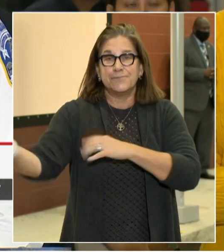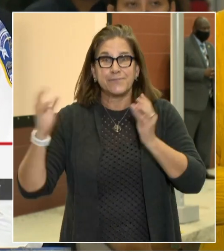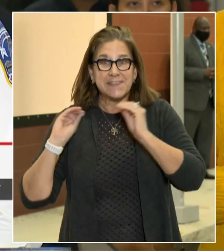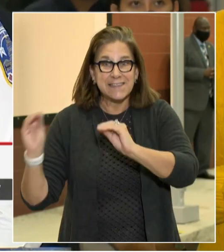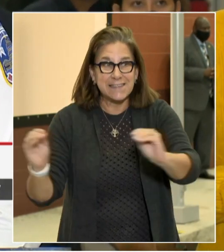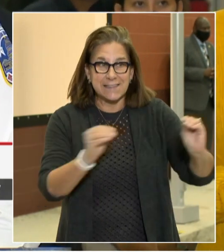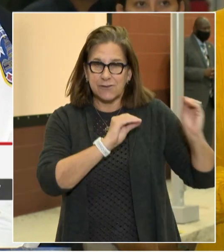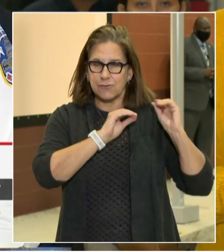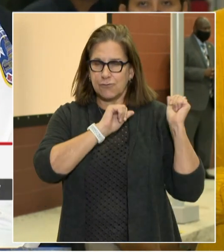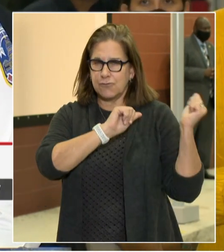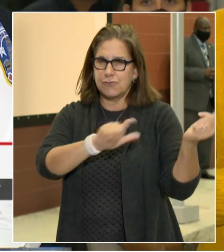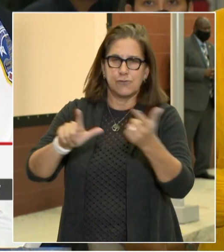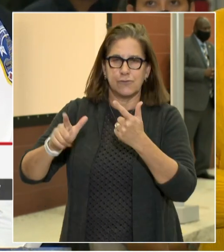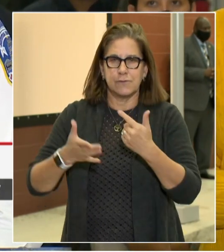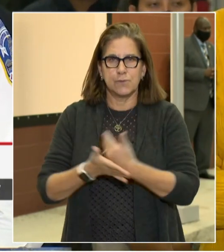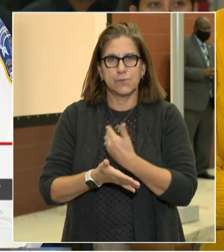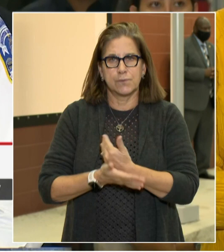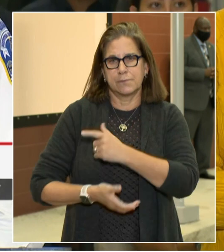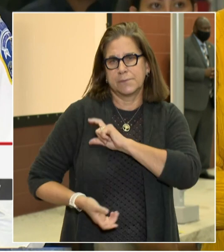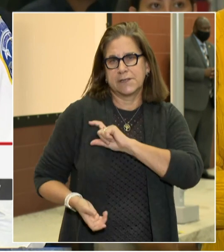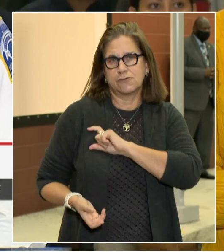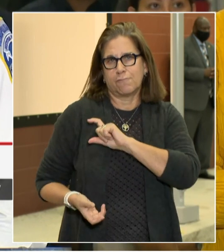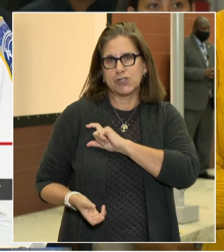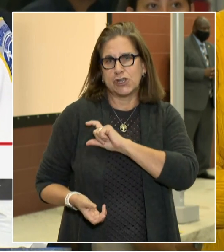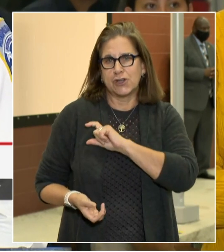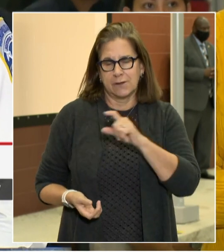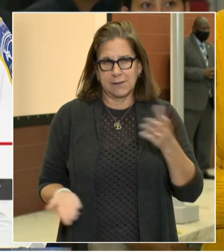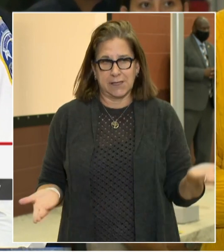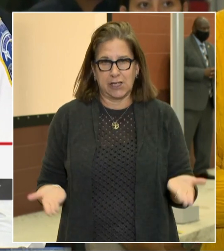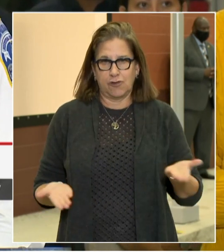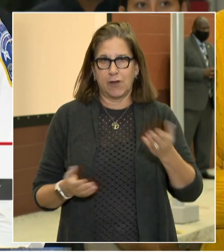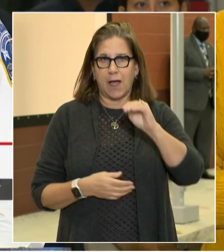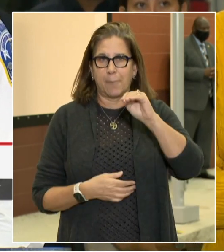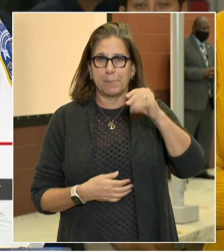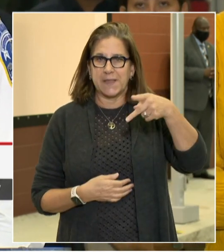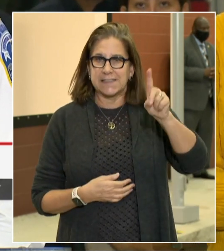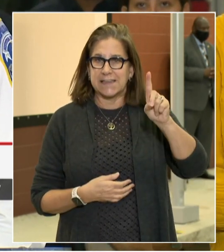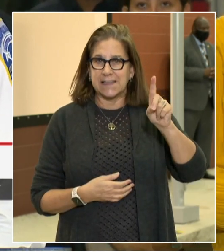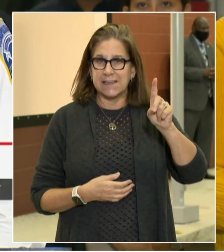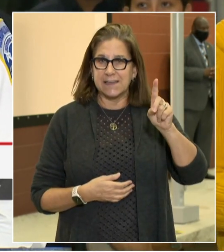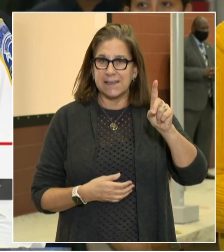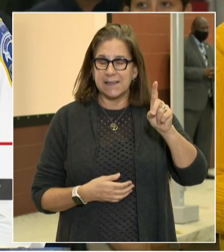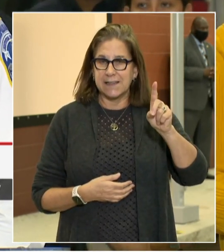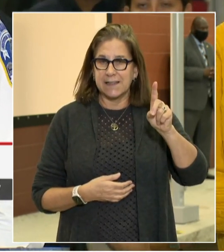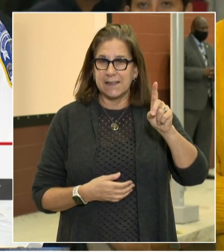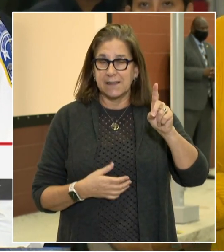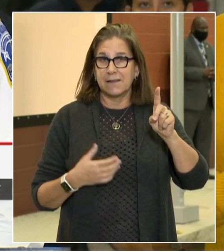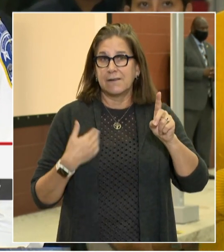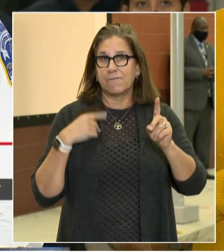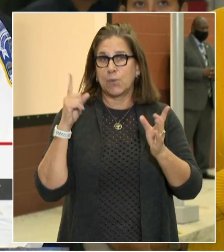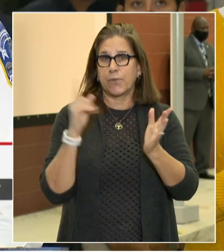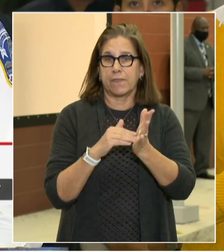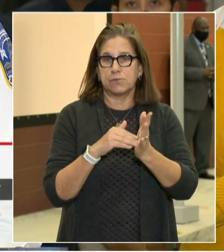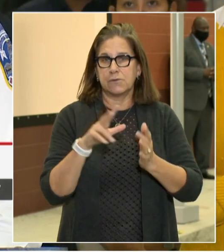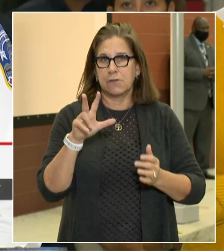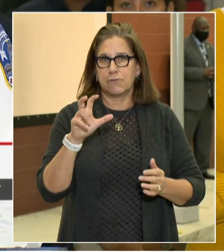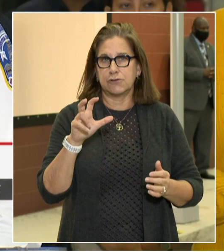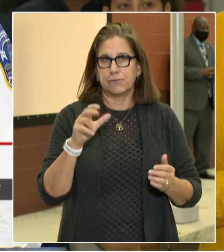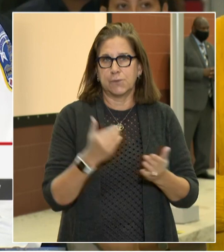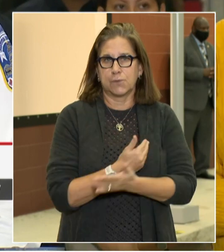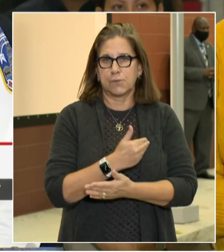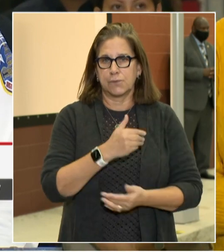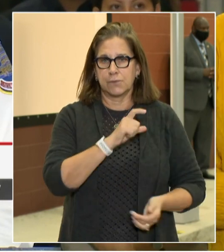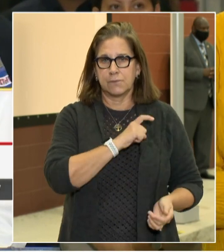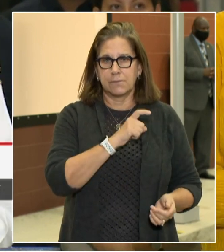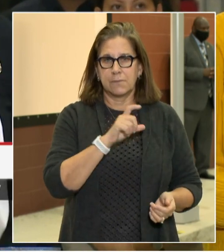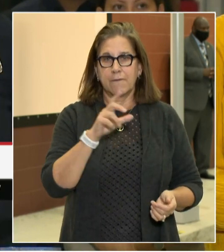in December with this, and right now we're up to over 1,300 members of our 3,500 member force